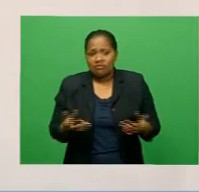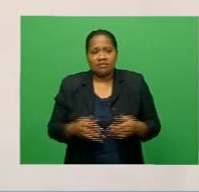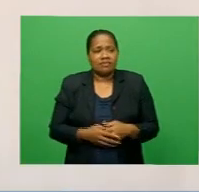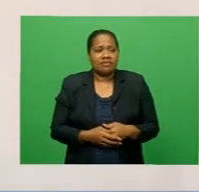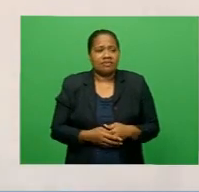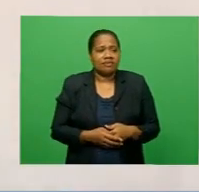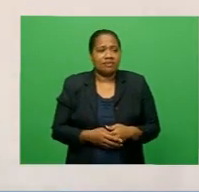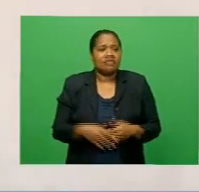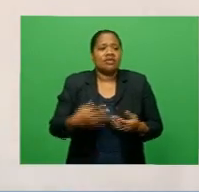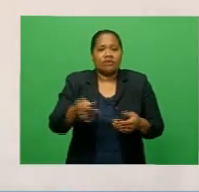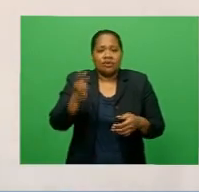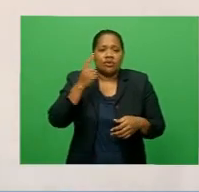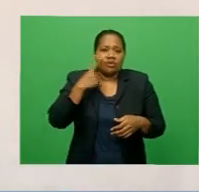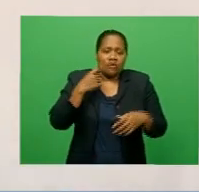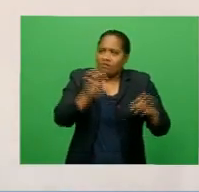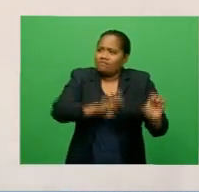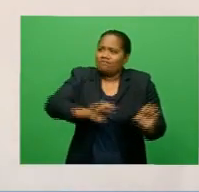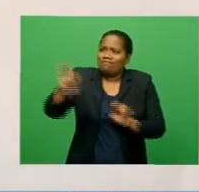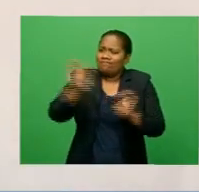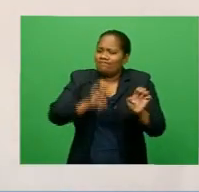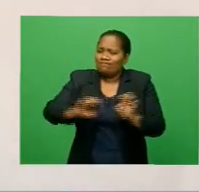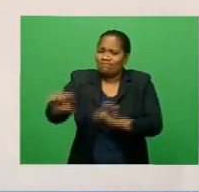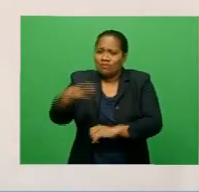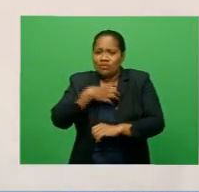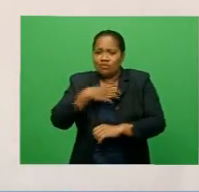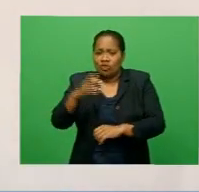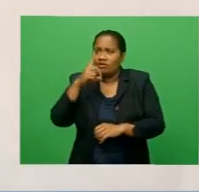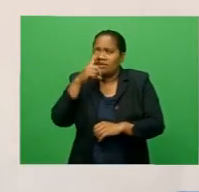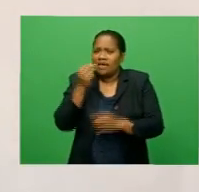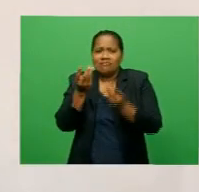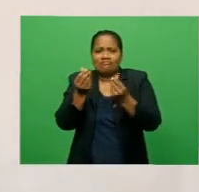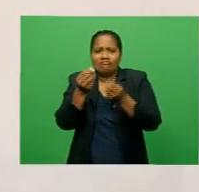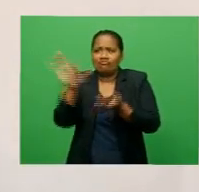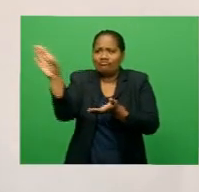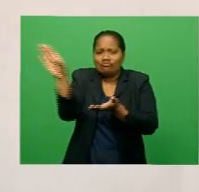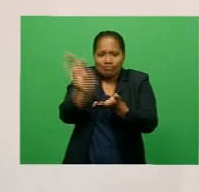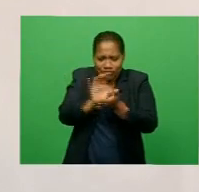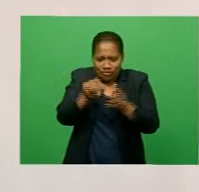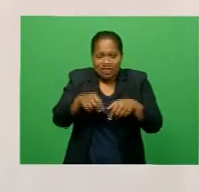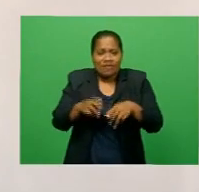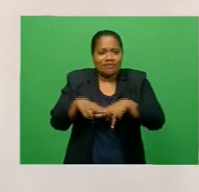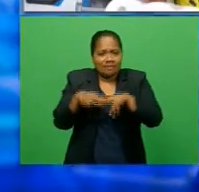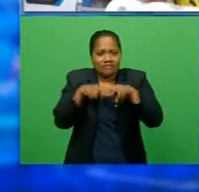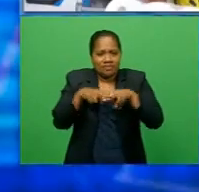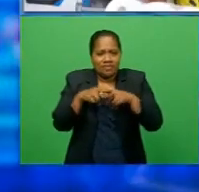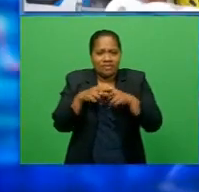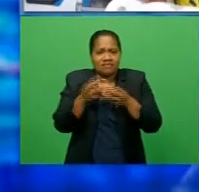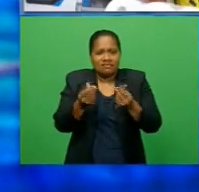as much as we can to bring back some economy back to Fiji, bring back some revenue that helps us.